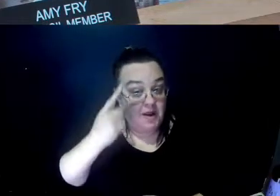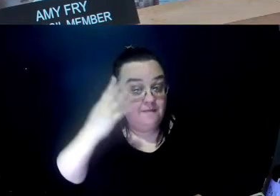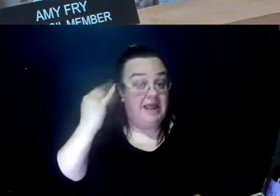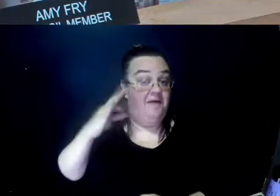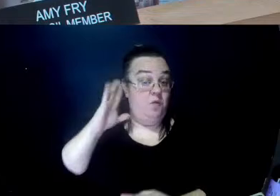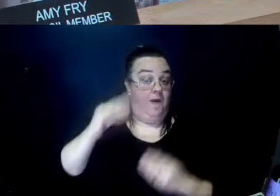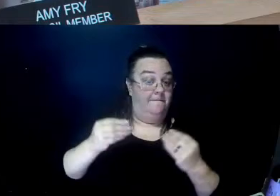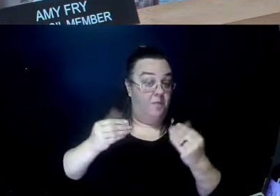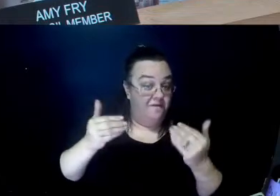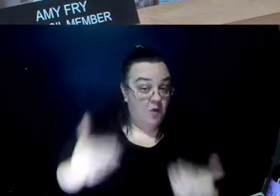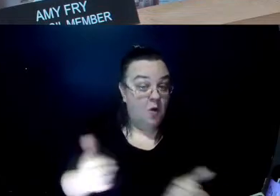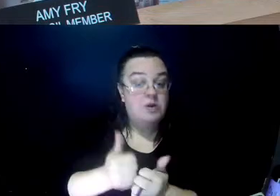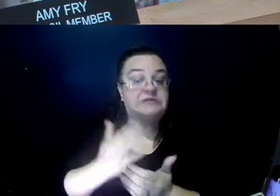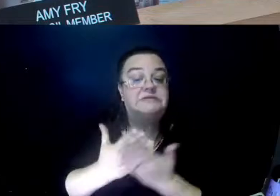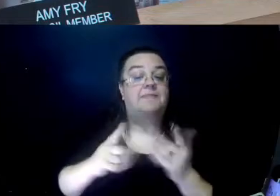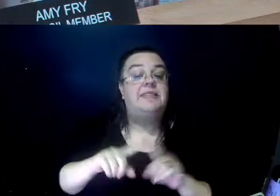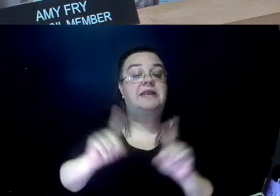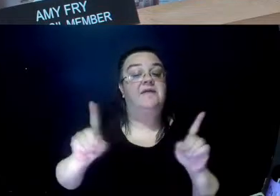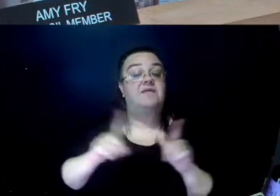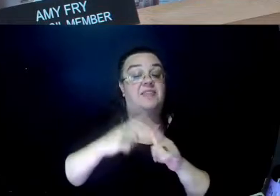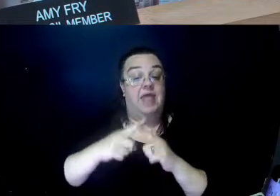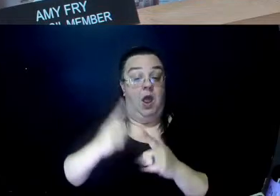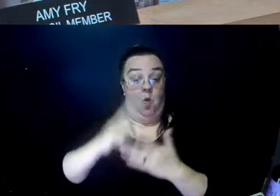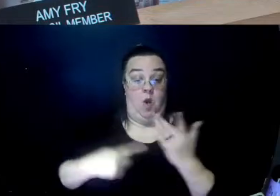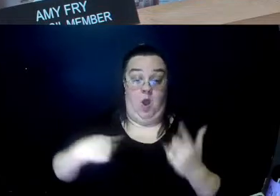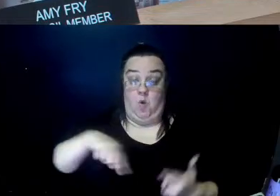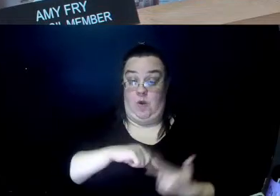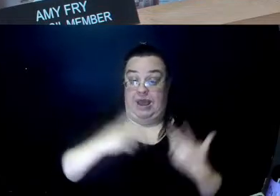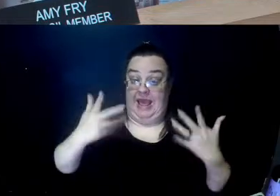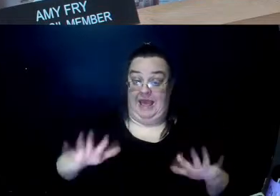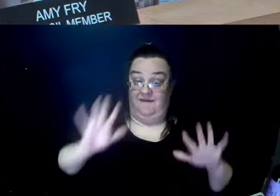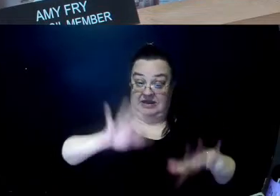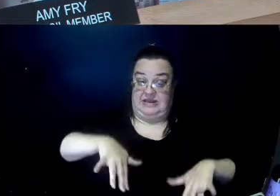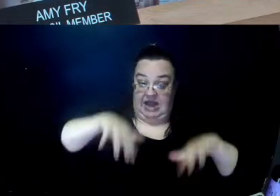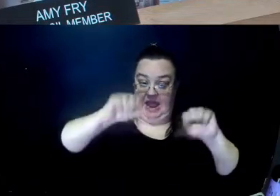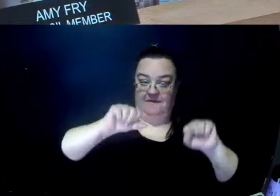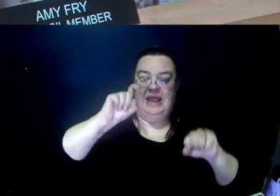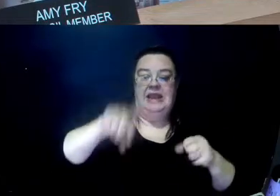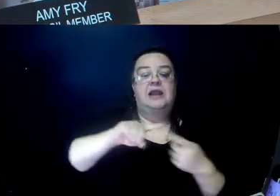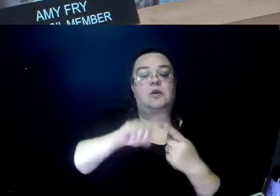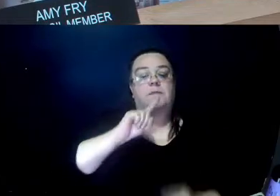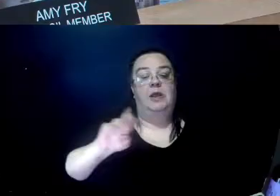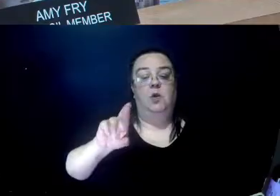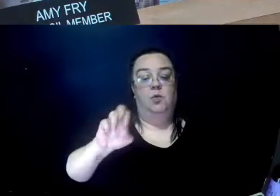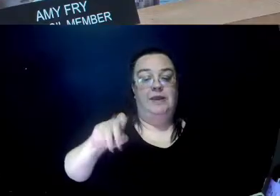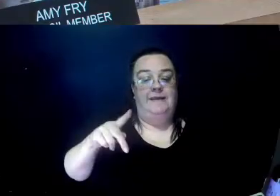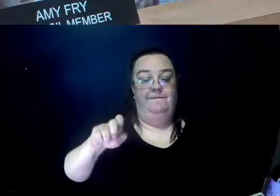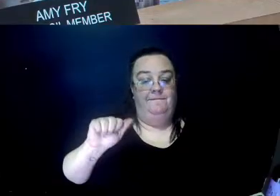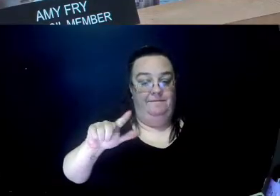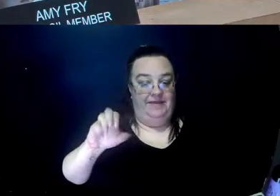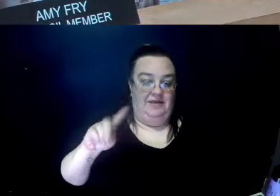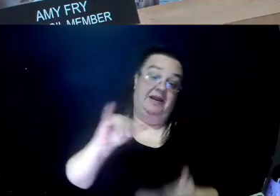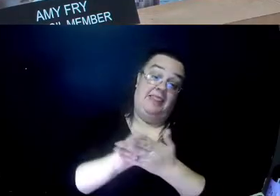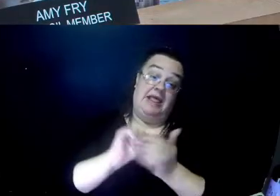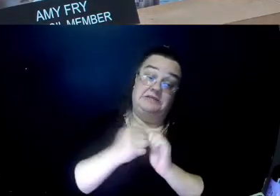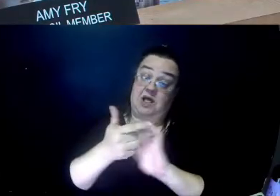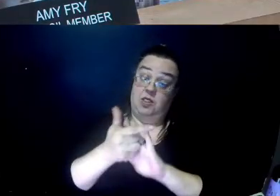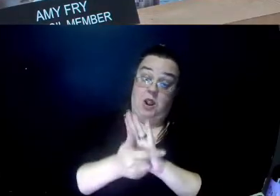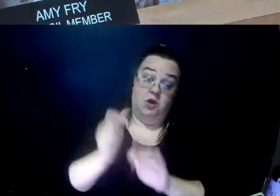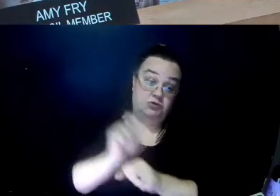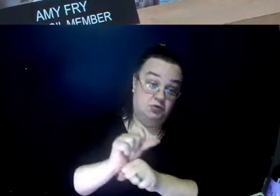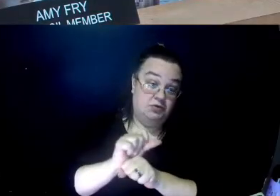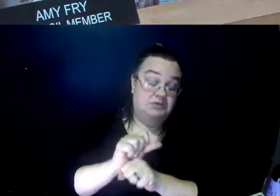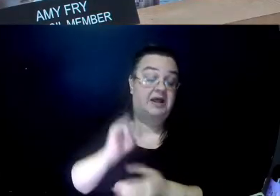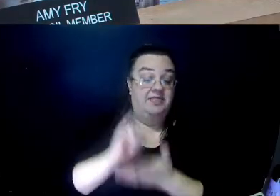forward with something different, then the things that we have adopted need to be repealed. That's just how laws work. That's how